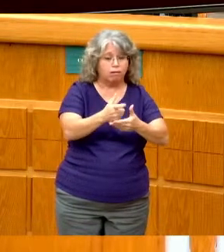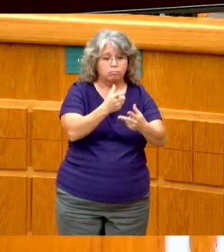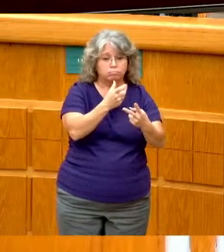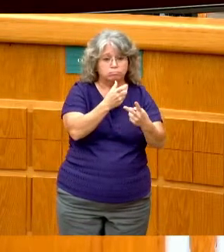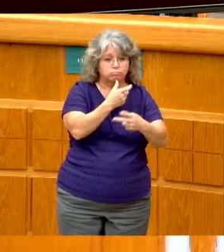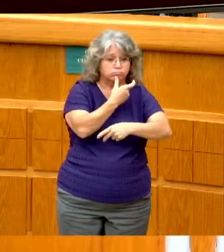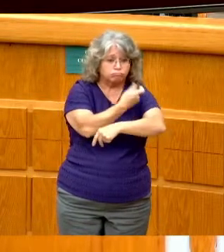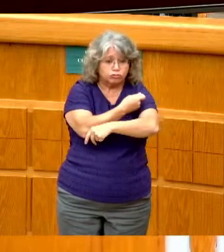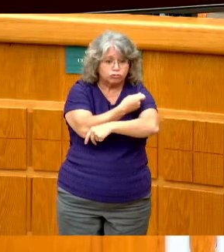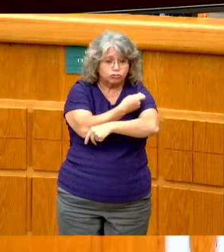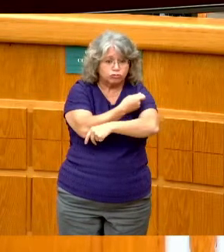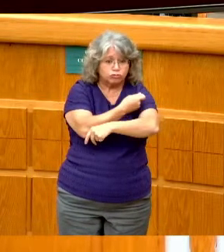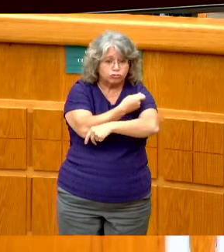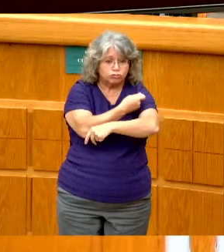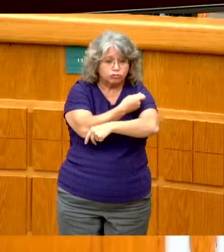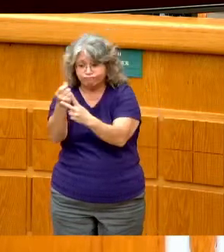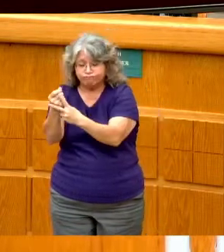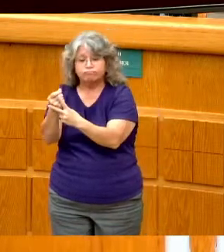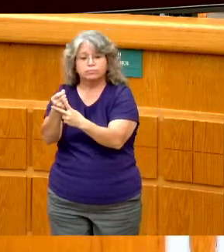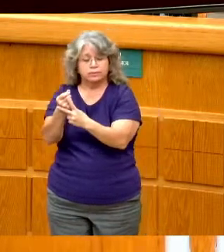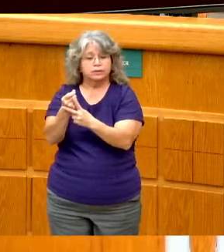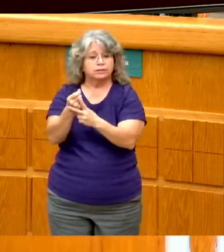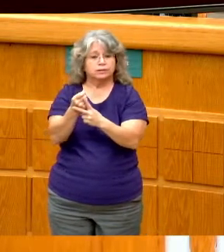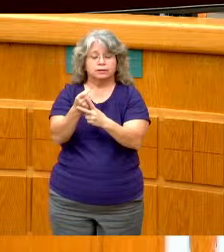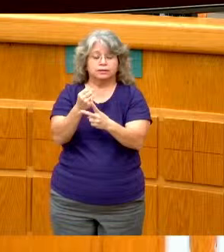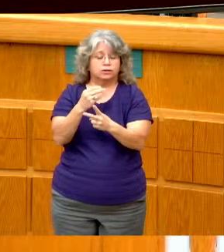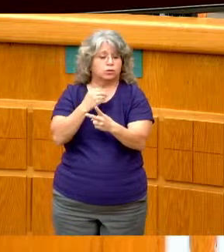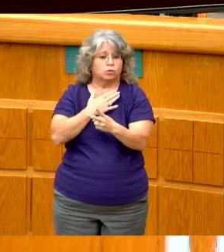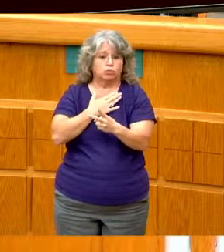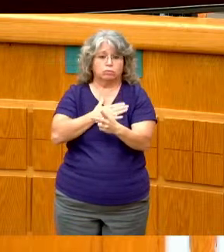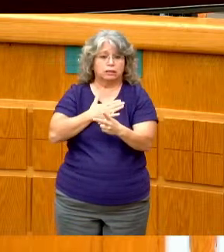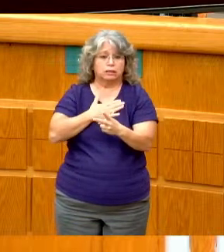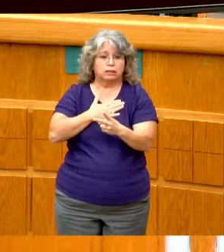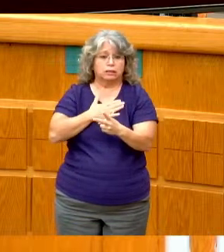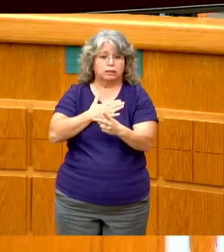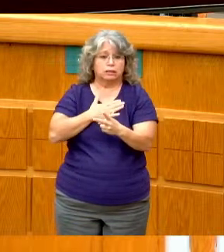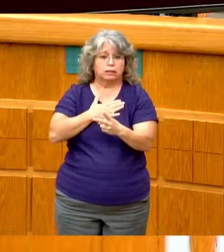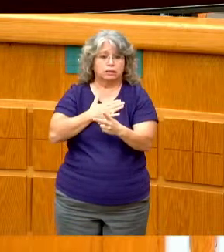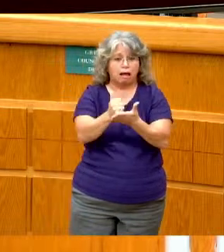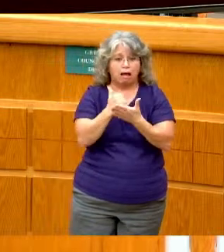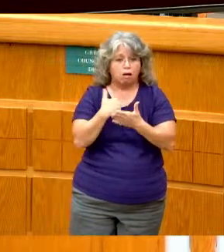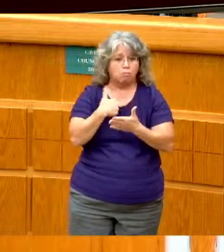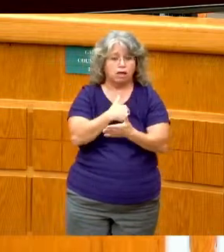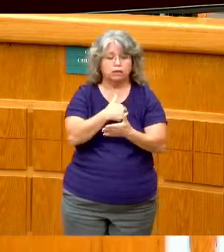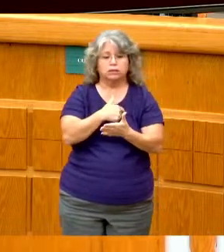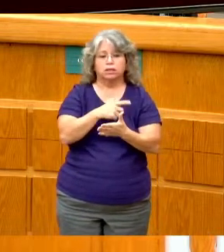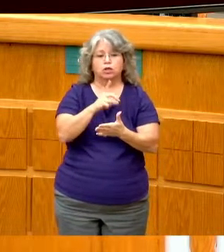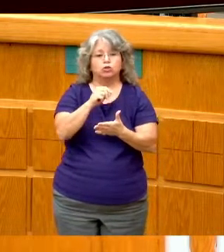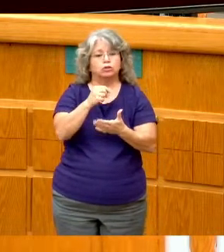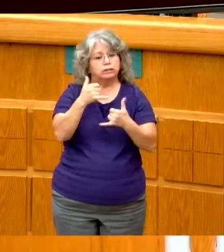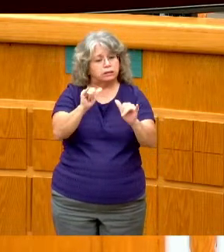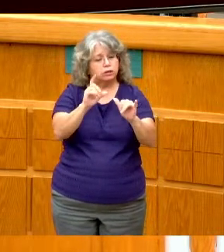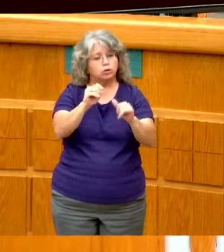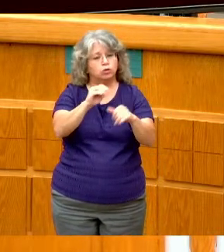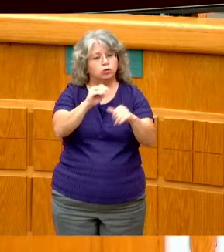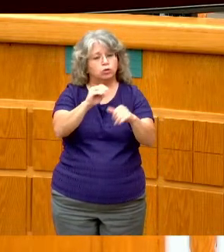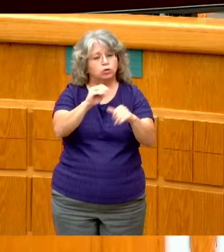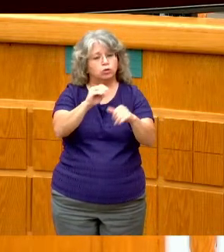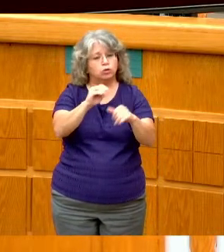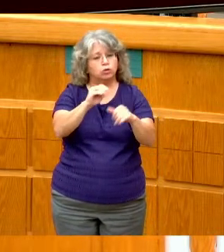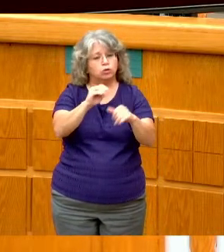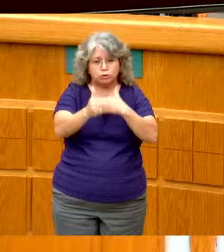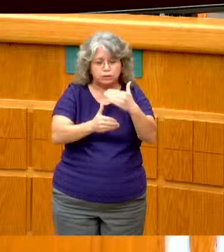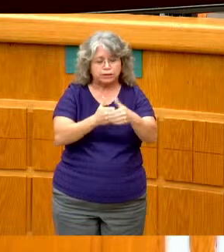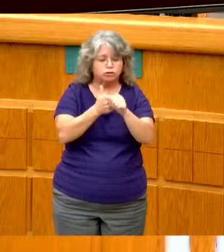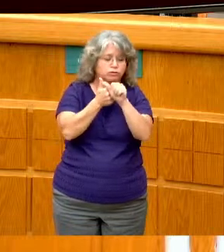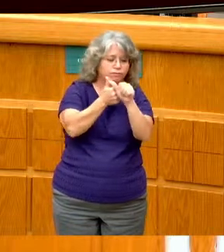play defense. Do all of the good habits that you've already been accustomed. Keep practicing them. And if you've been waiting to jump out